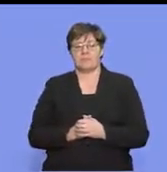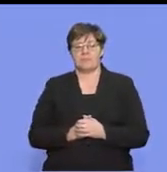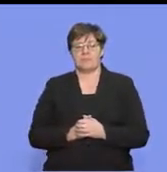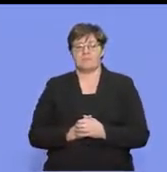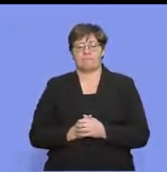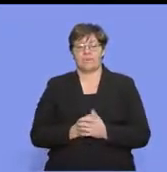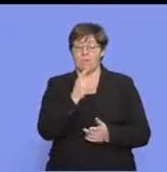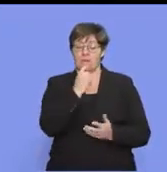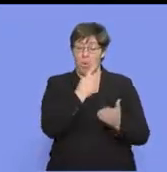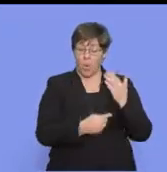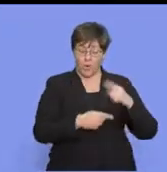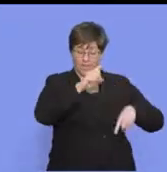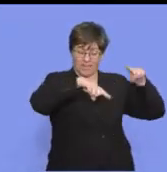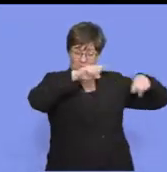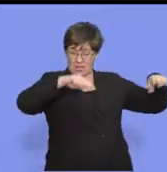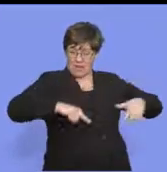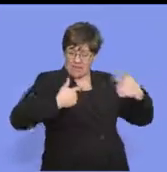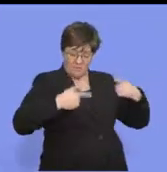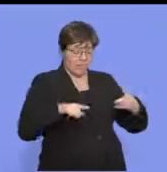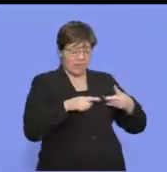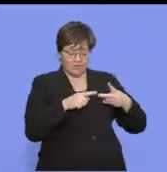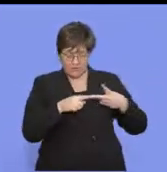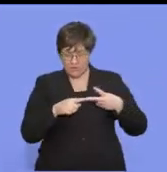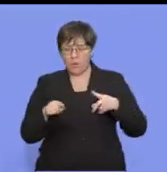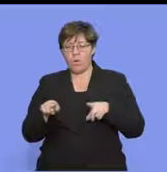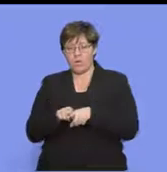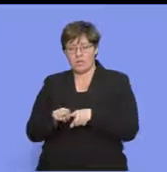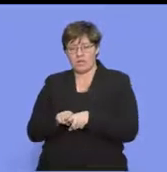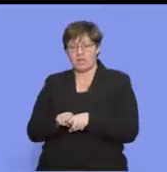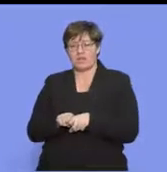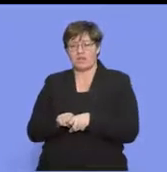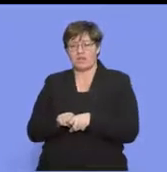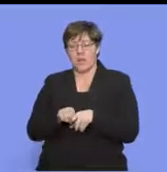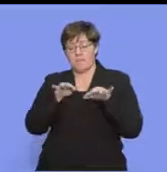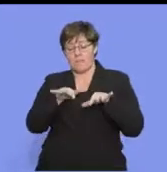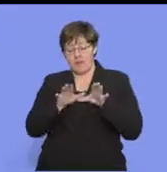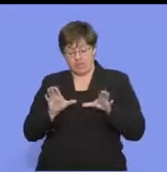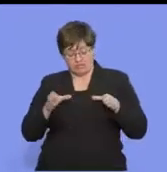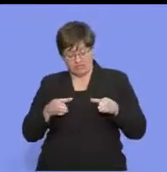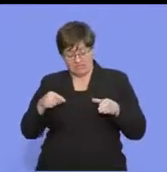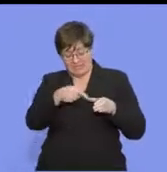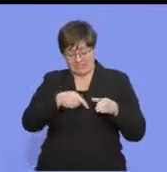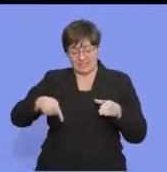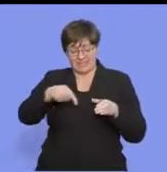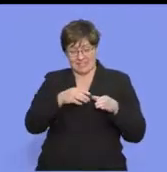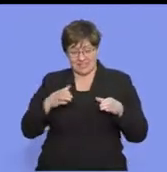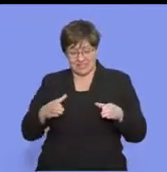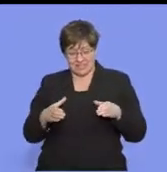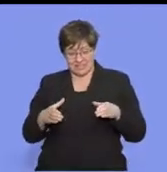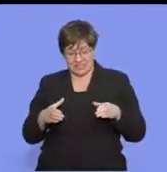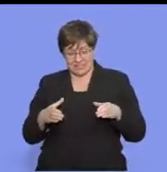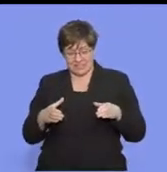only biodiversity, there is also in a population. So in one